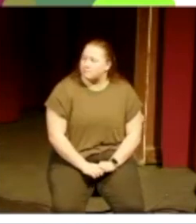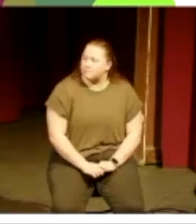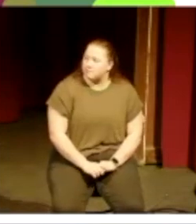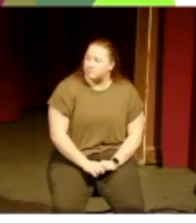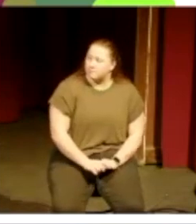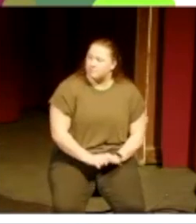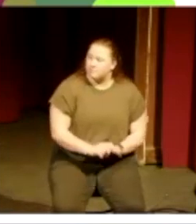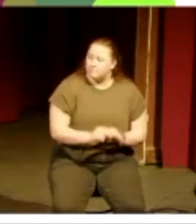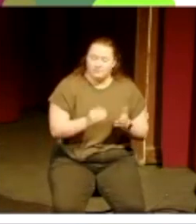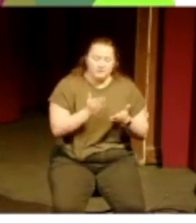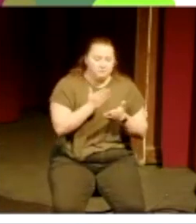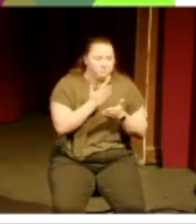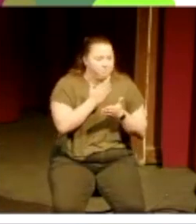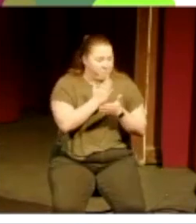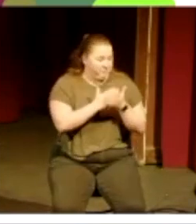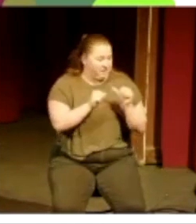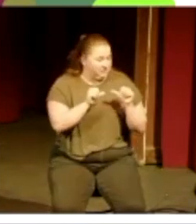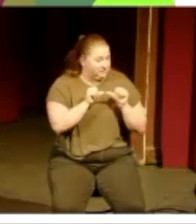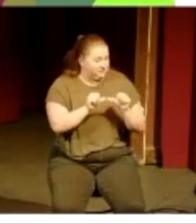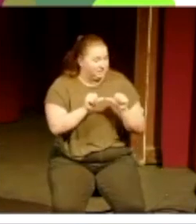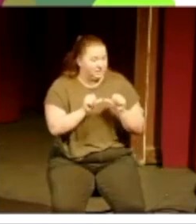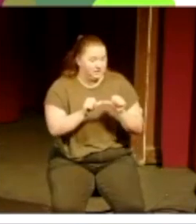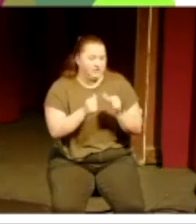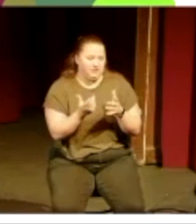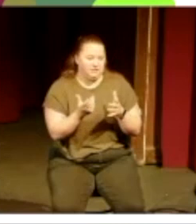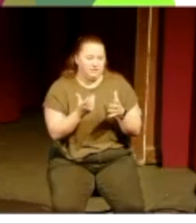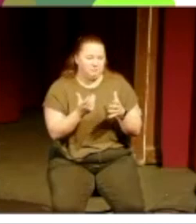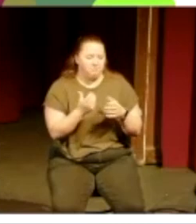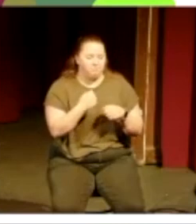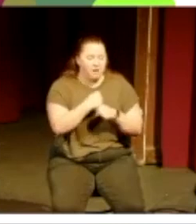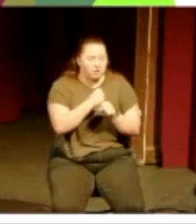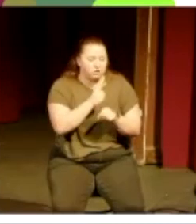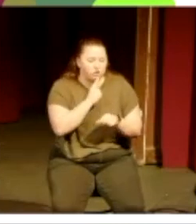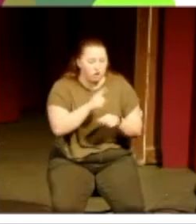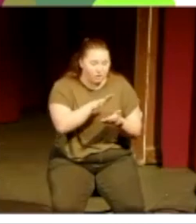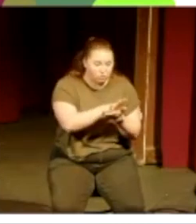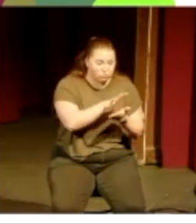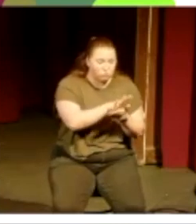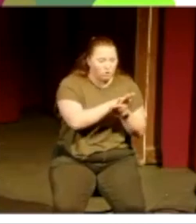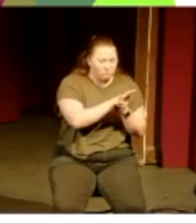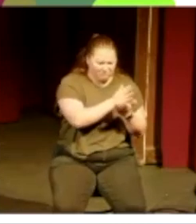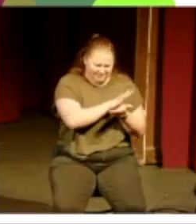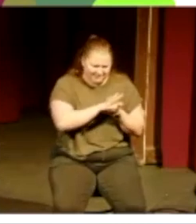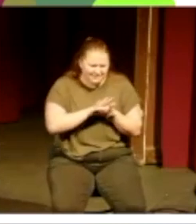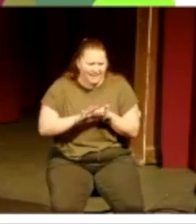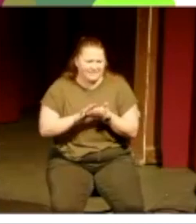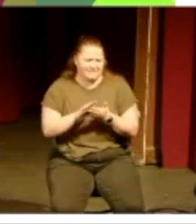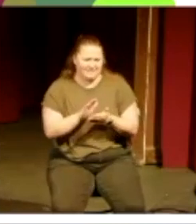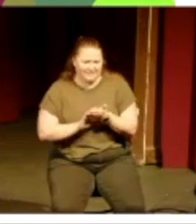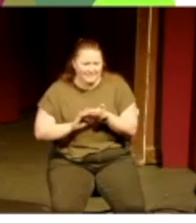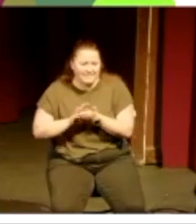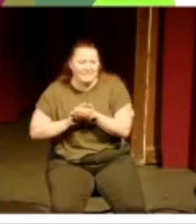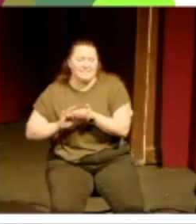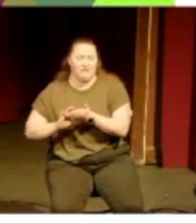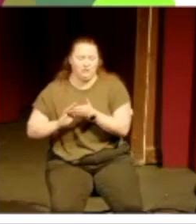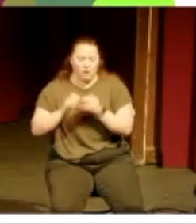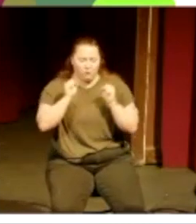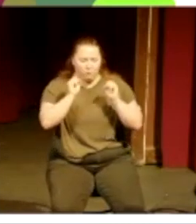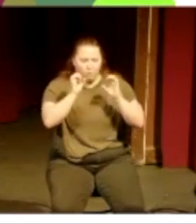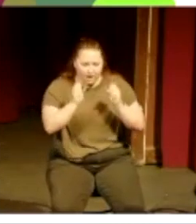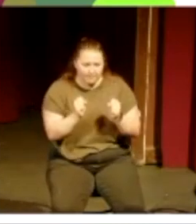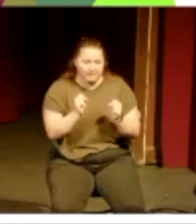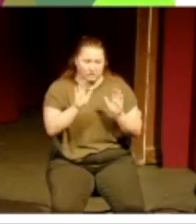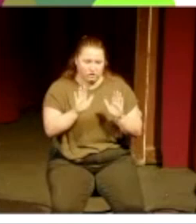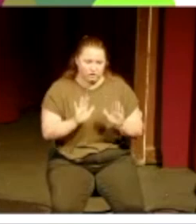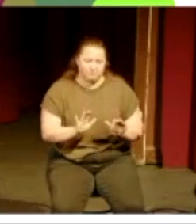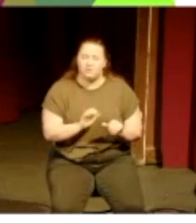Because part of sustainability is maintaining our facilities, and these guys do a fabulous job with that. But it